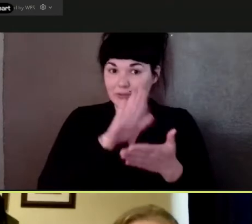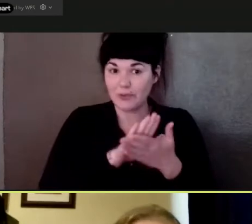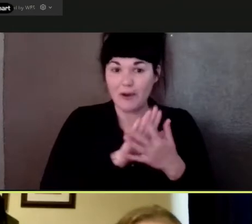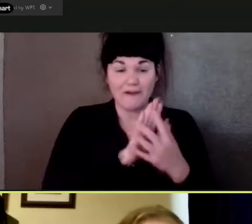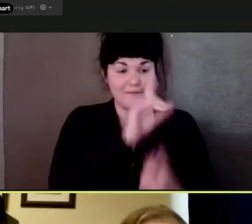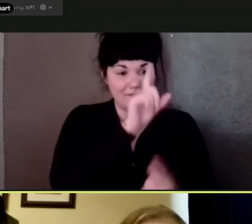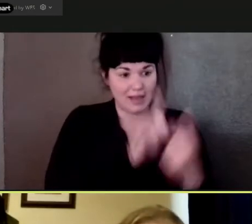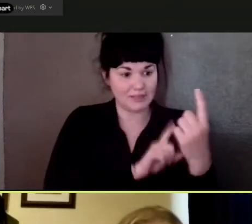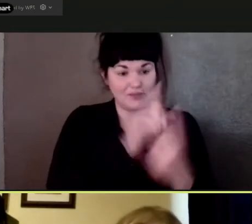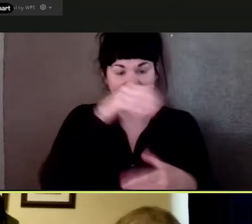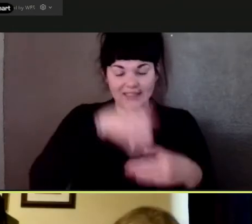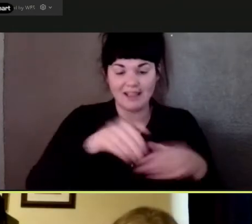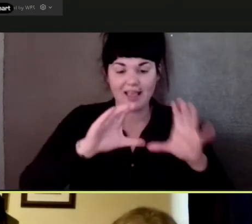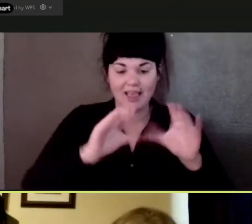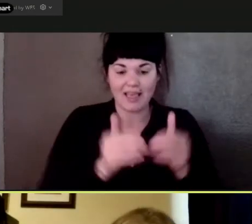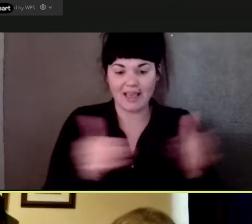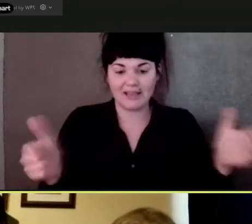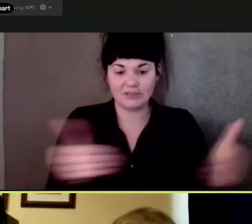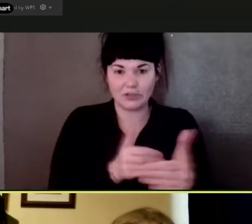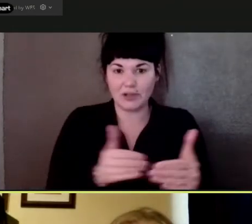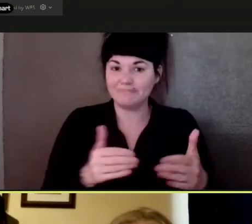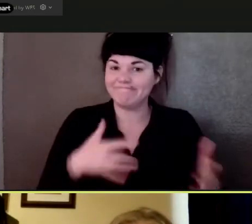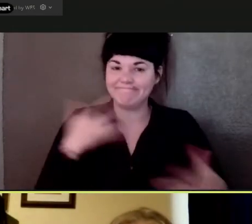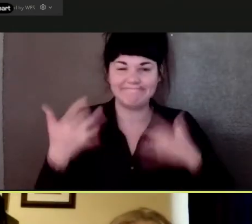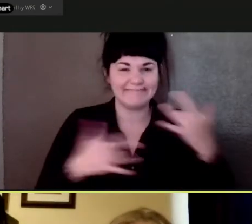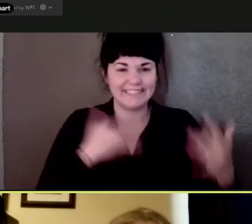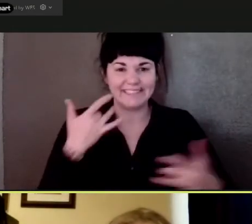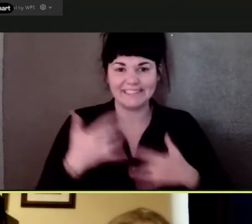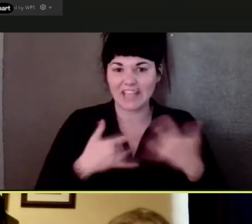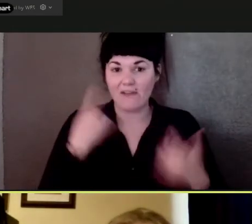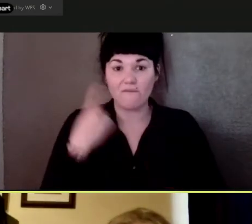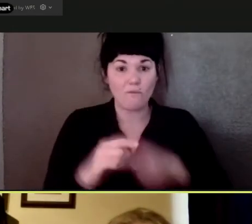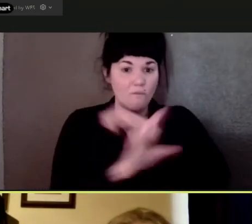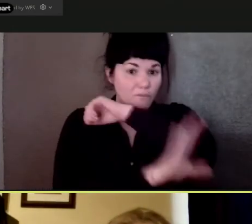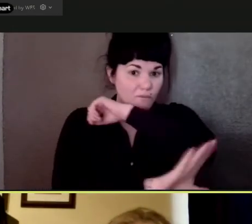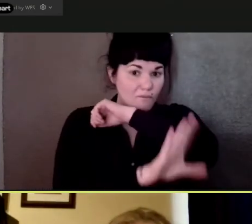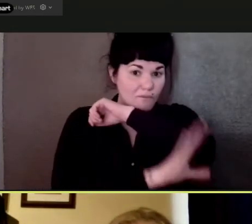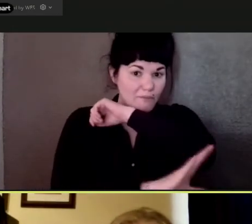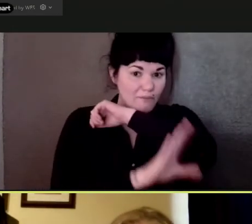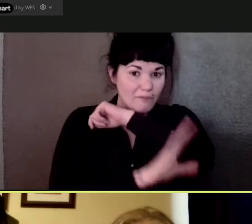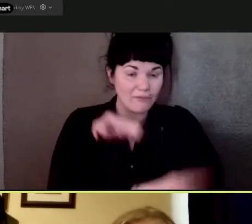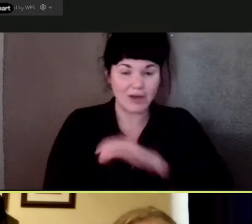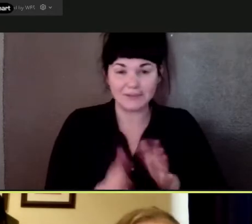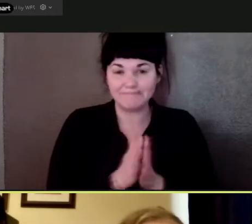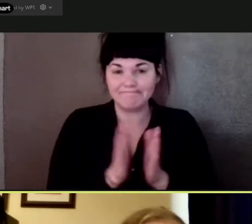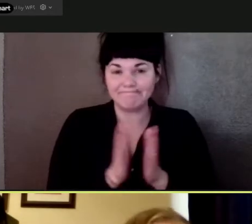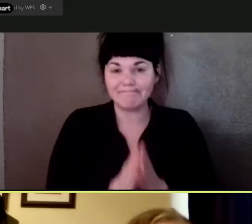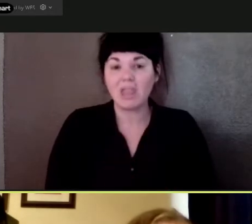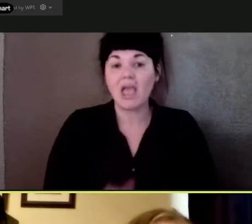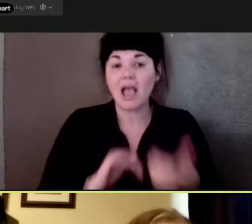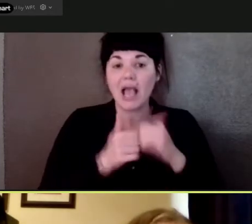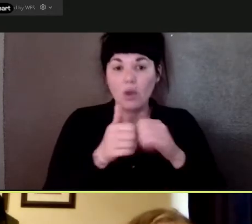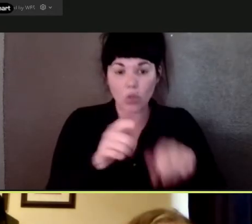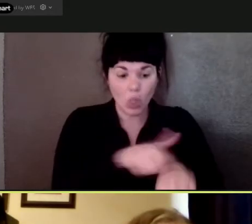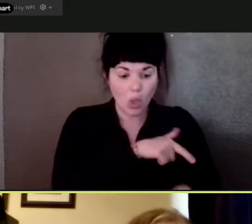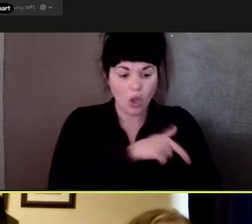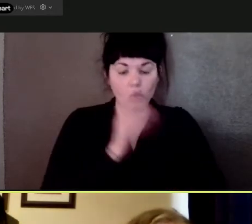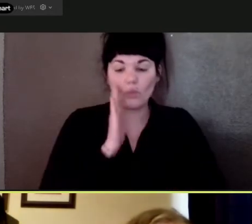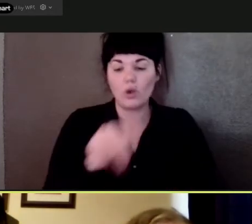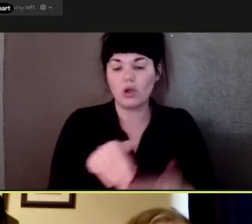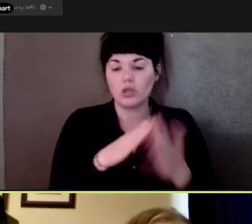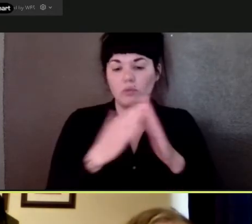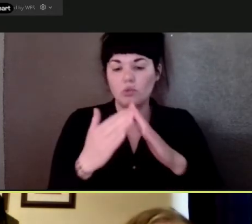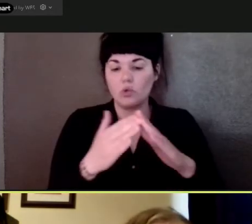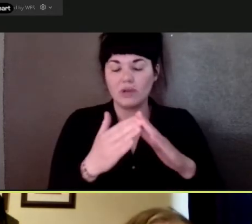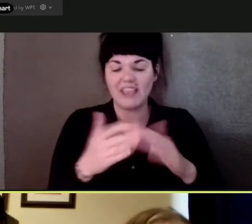fall. Patricia just got so excited about it. How long will community vaccine sites remain open,